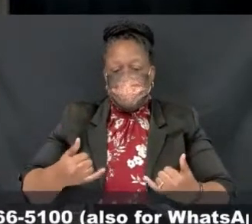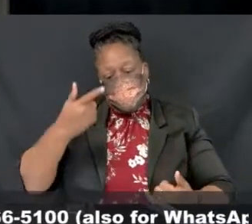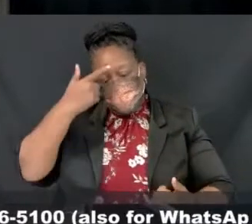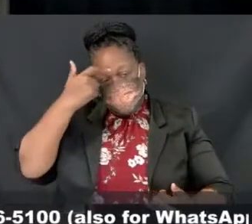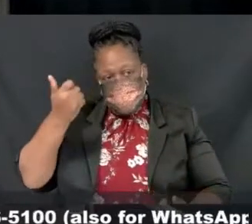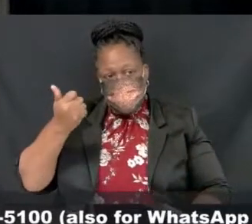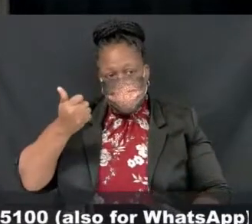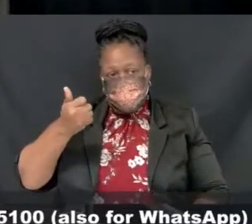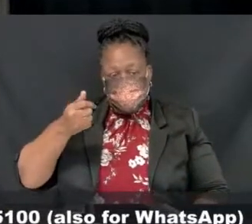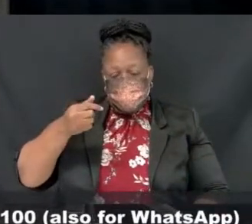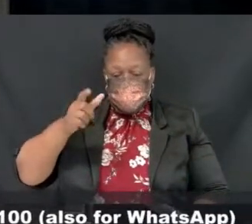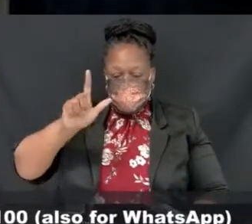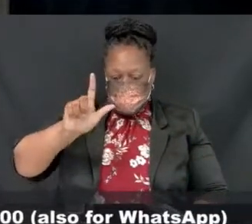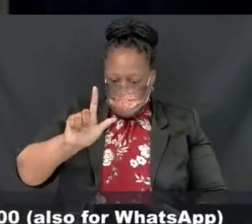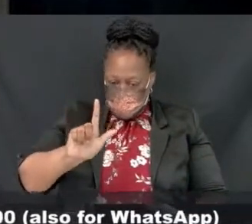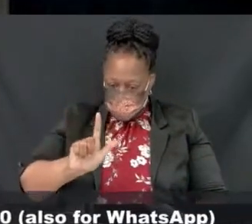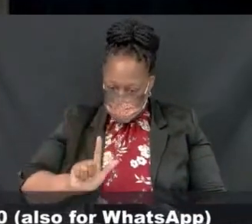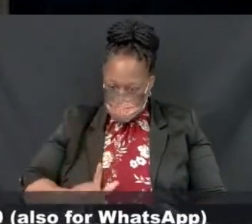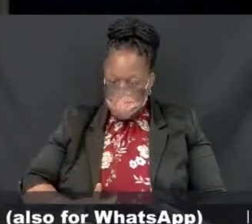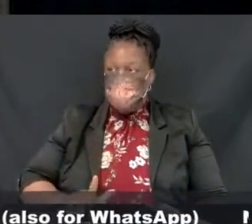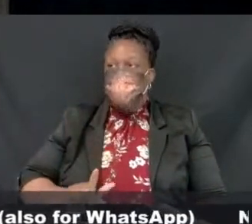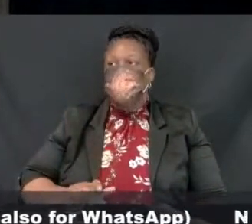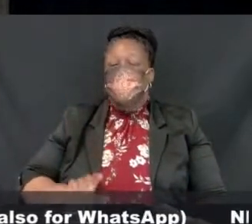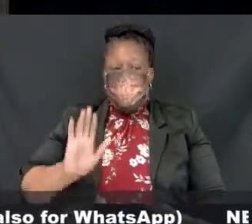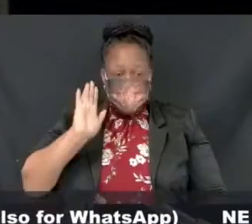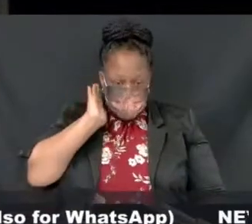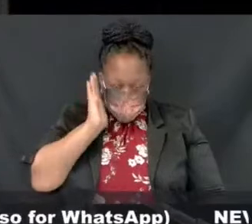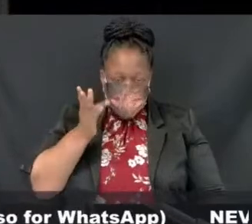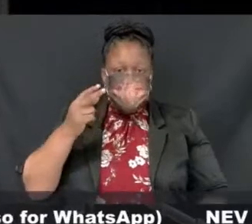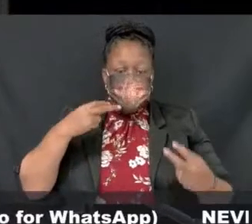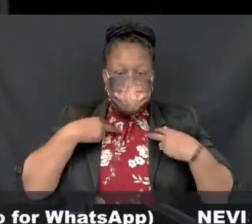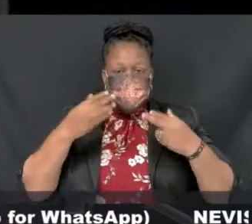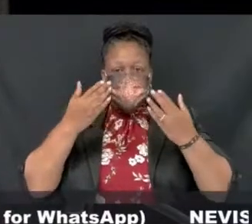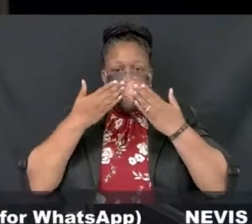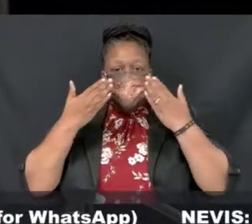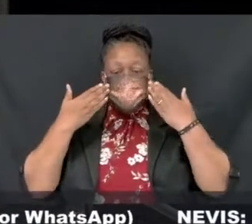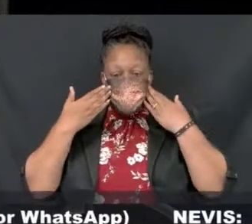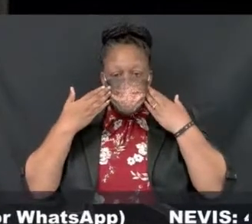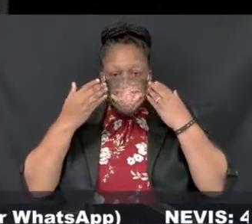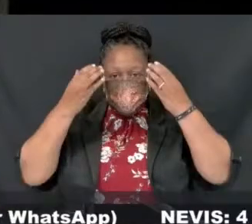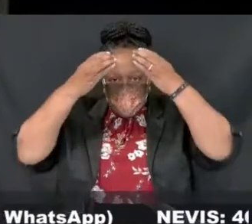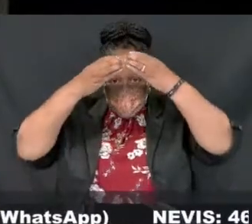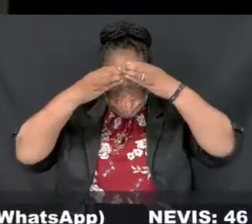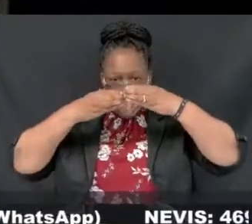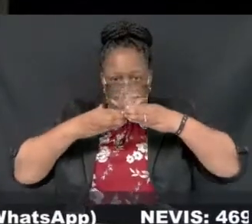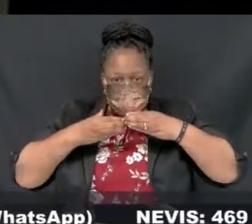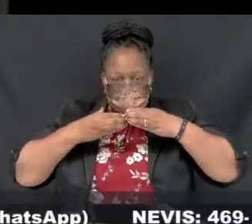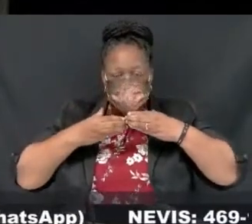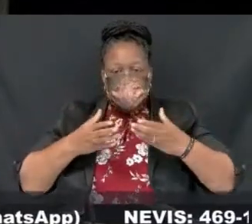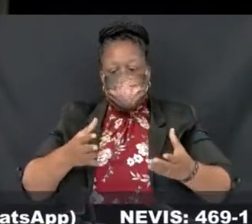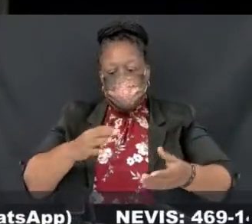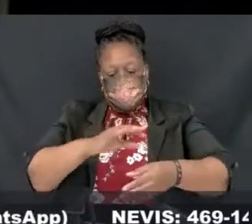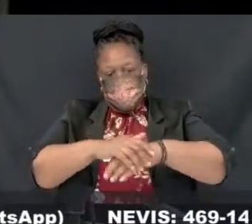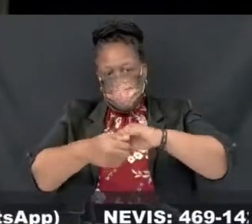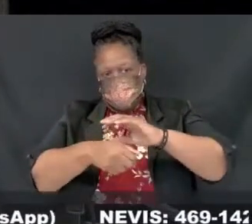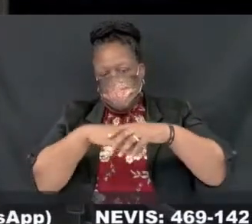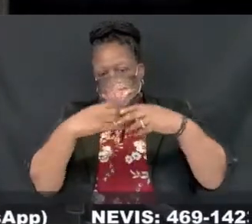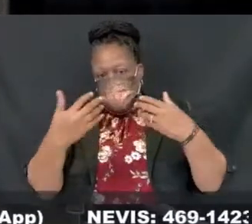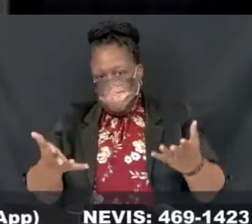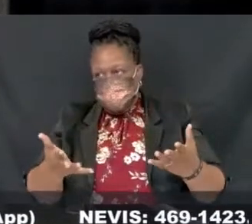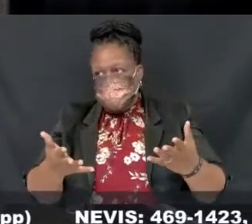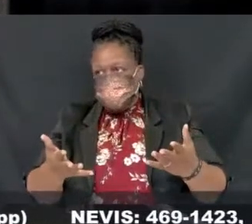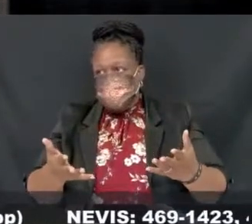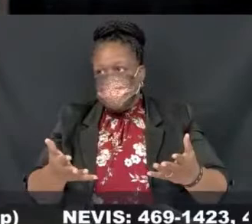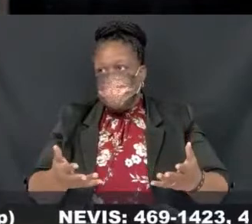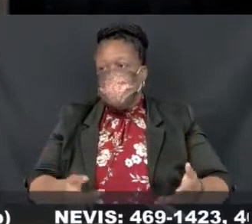zero. That persons would have face masks, face shields, hand sanitizers. They would also have with them